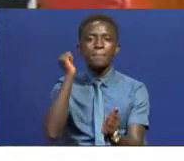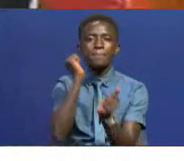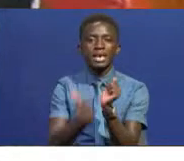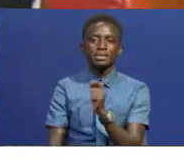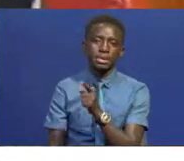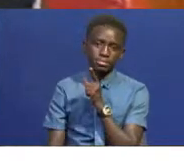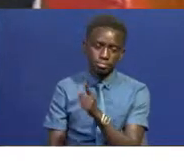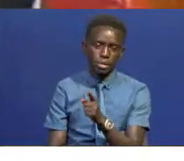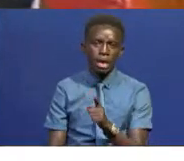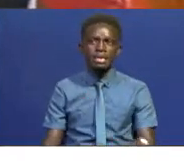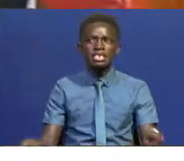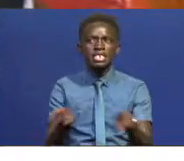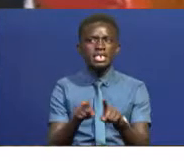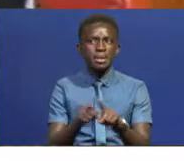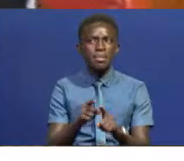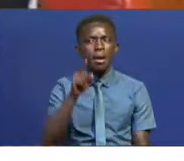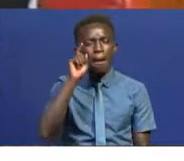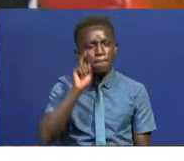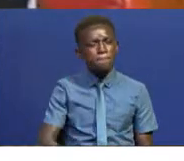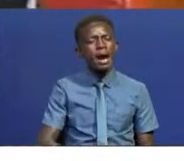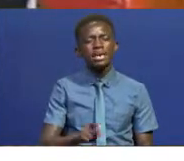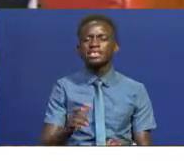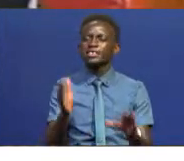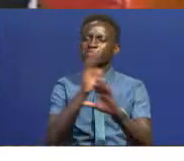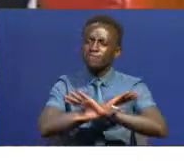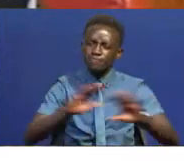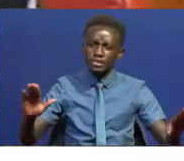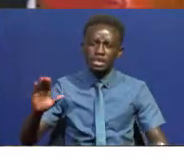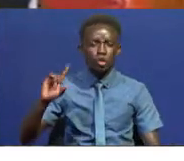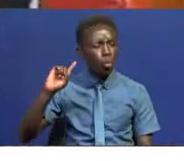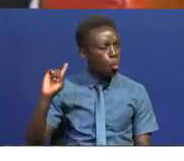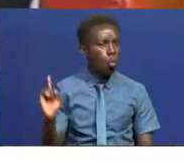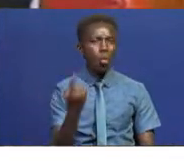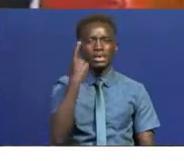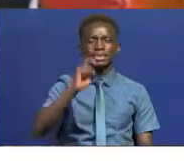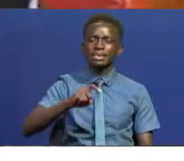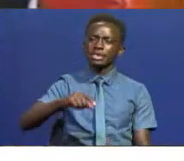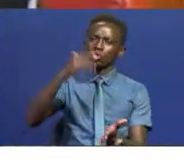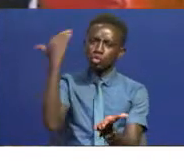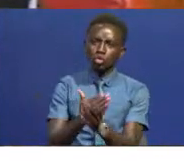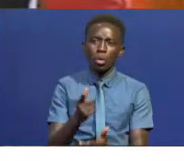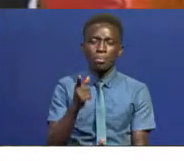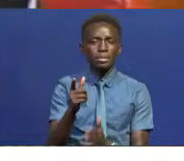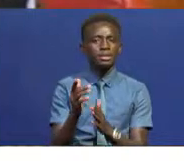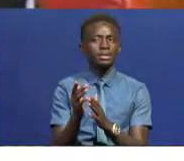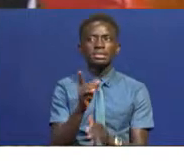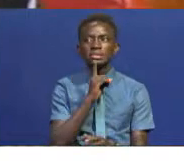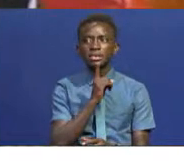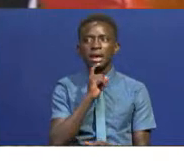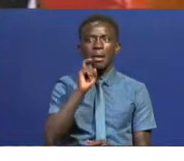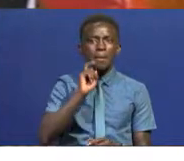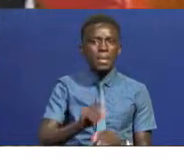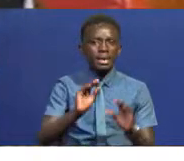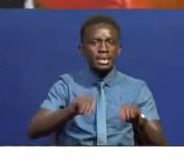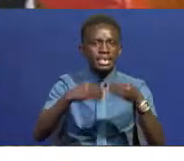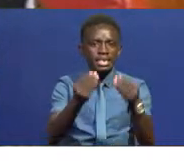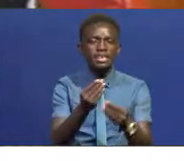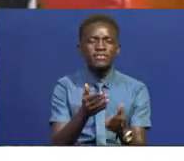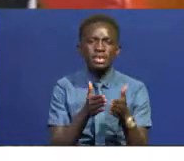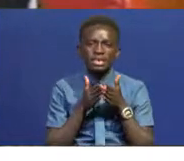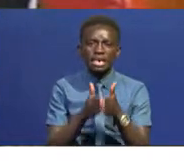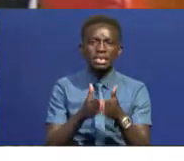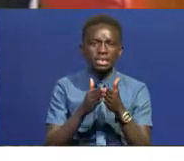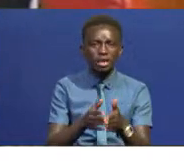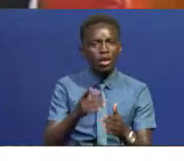all the acts once and for all, so that we stop this thing that I must give sex favors to a man